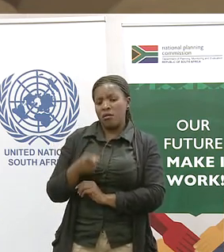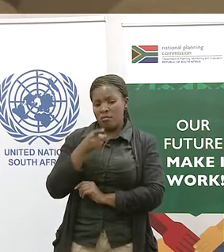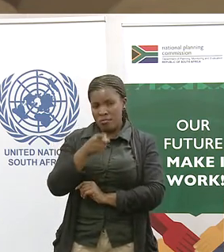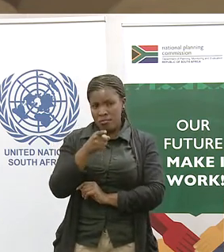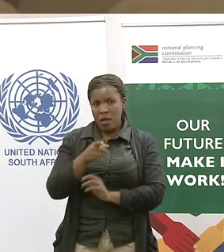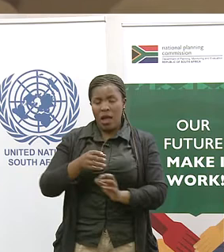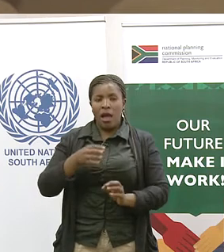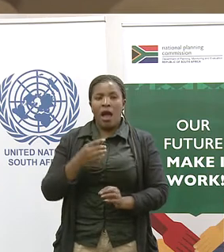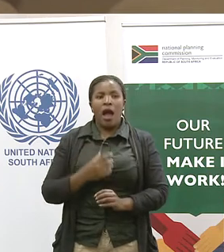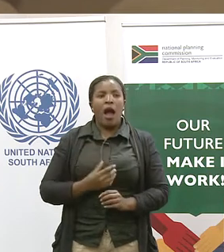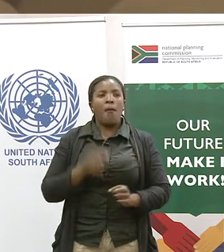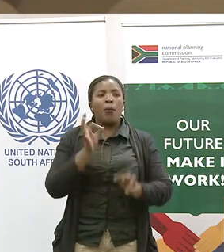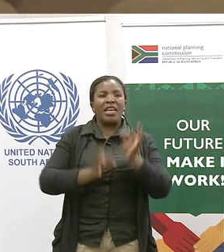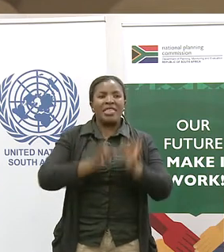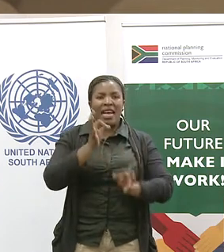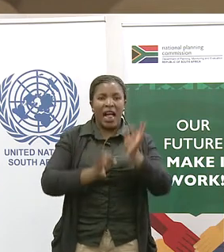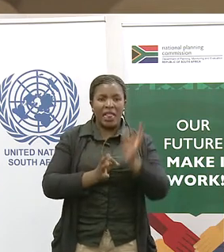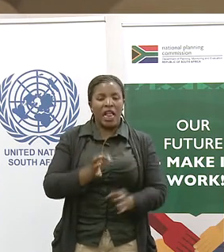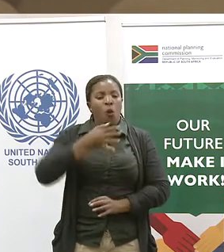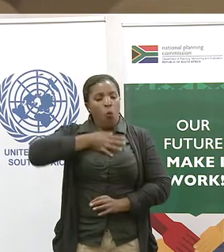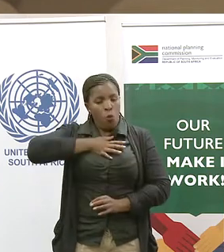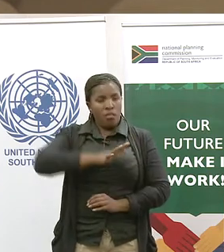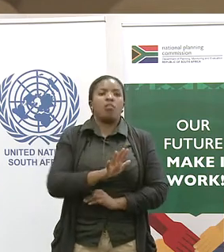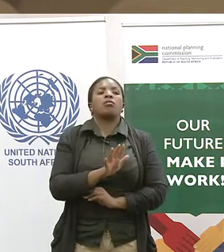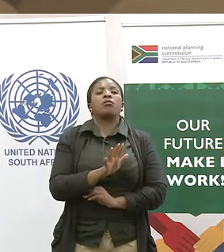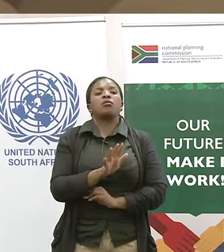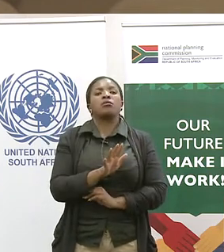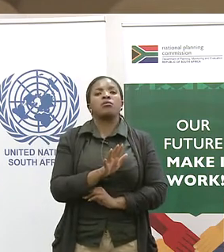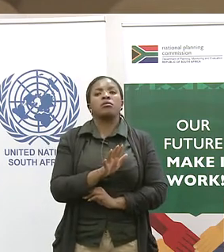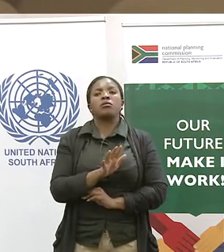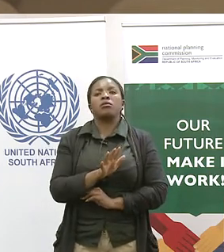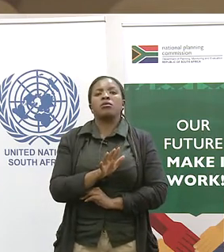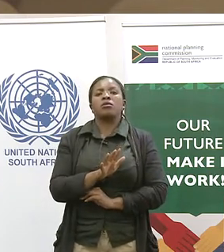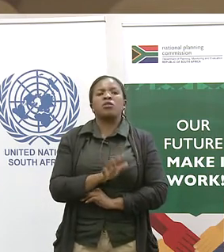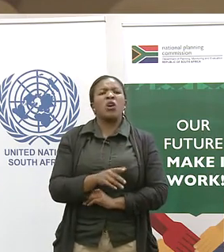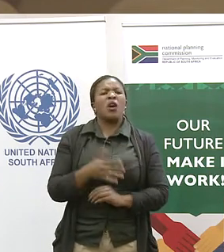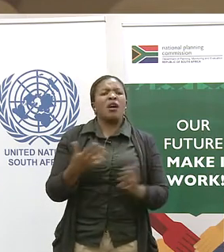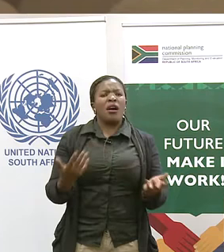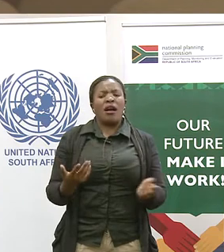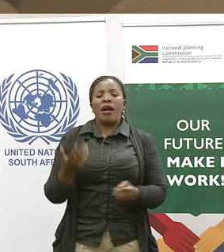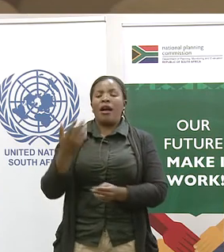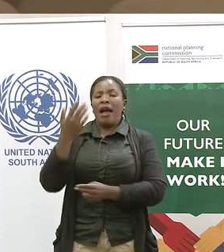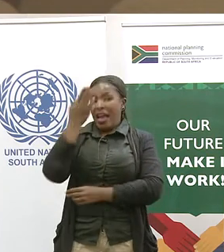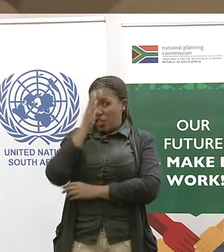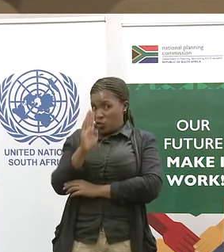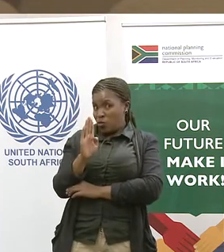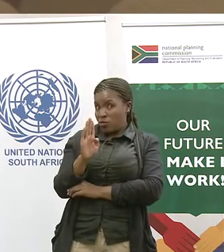political willingness. There's this sort of attitude. I work for the government,